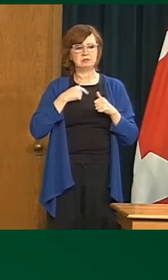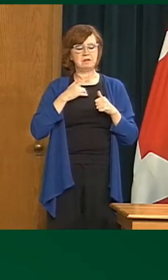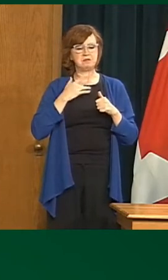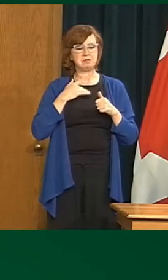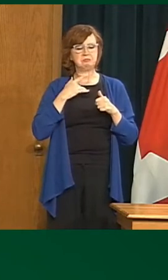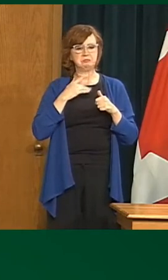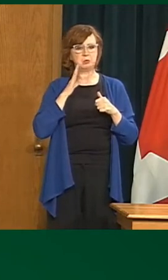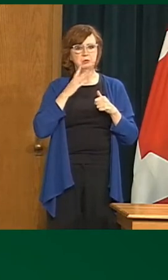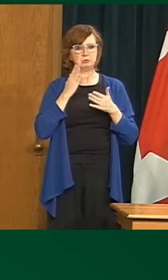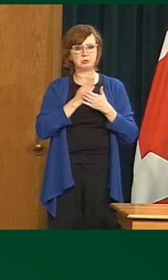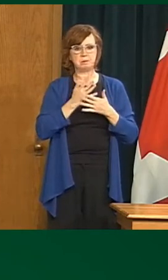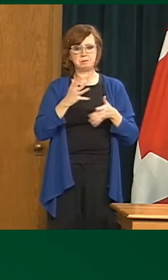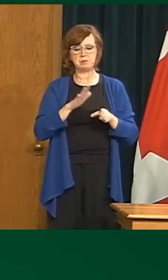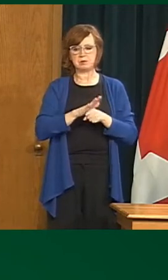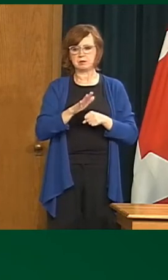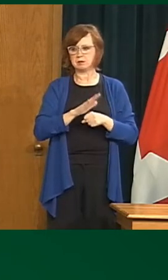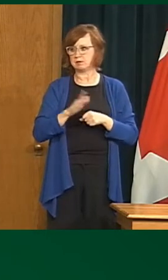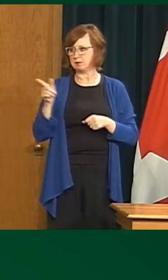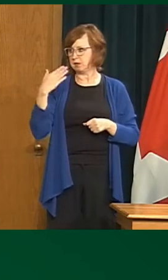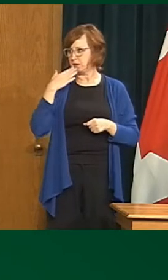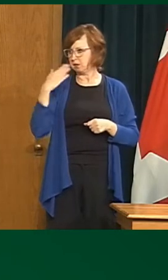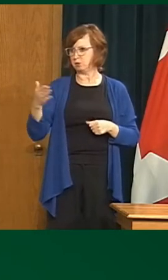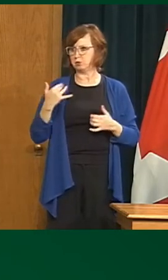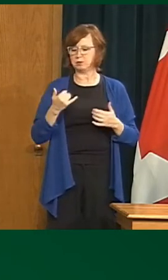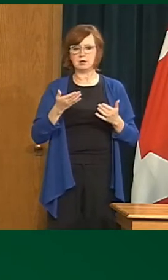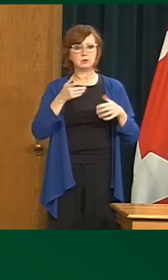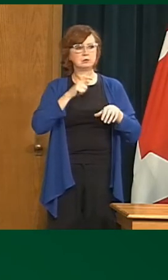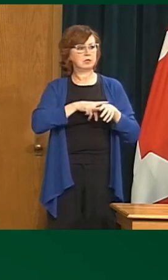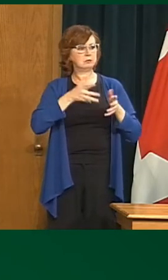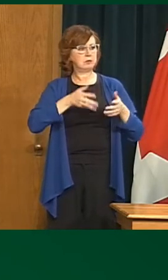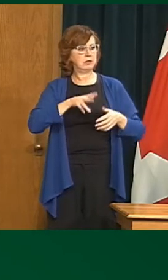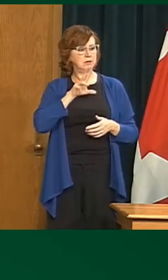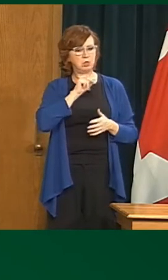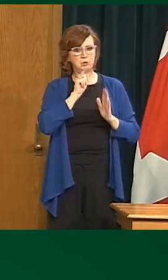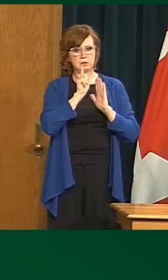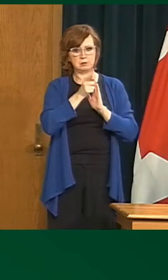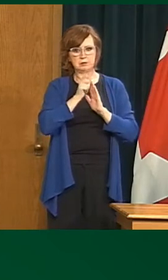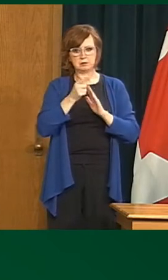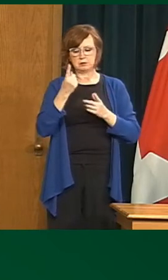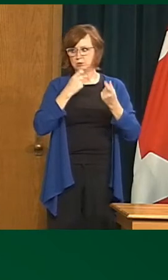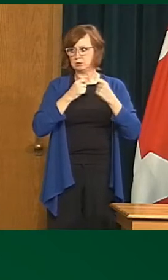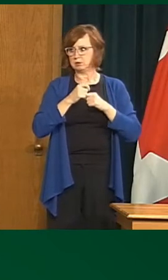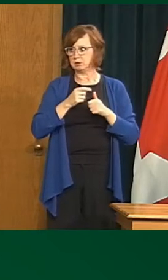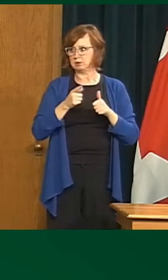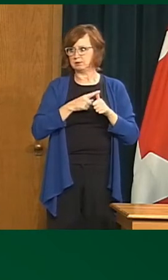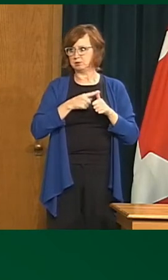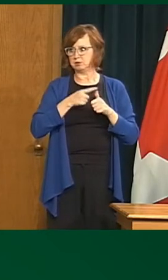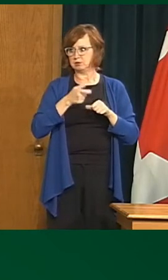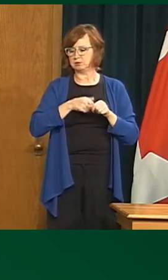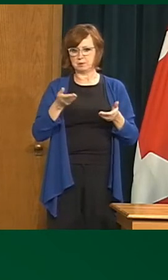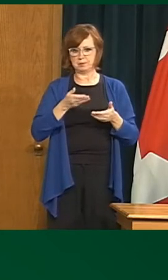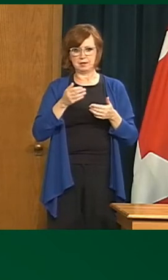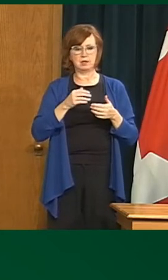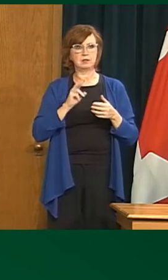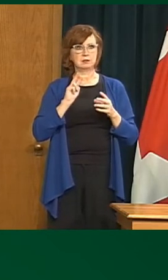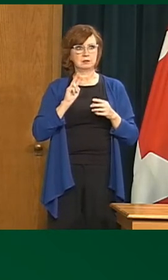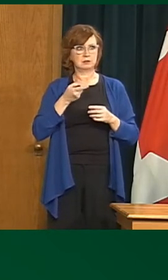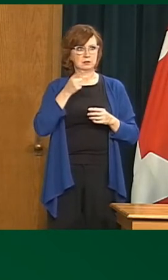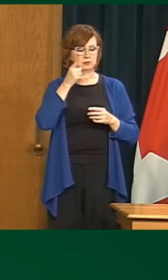thanks. Thank you, Doctor. Thank you, Premier. We now have about half an hour for questions. We'll take our first question from the room here, Arthur.